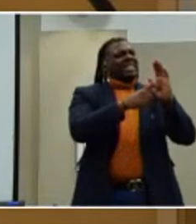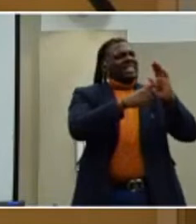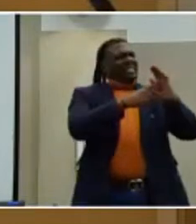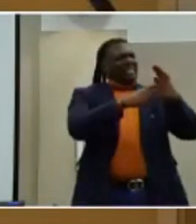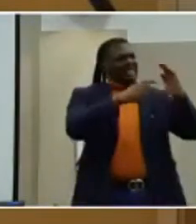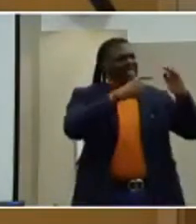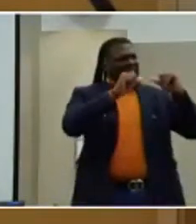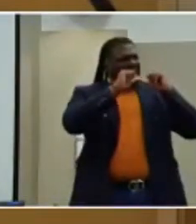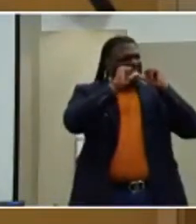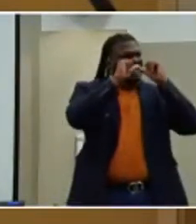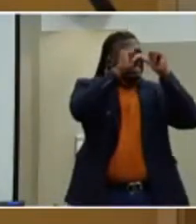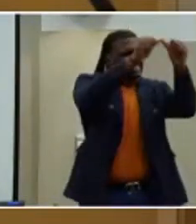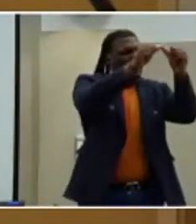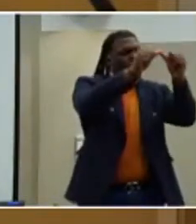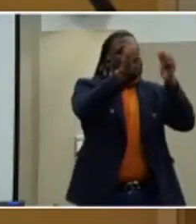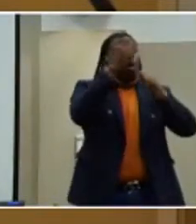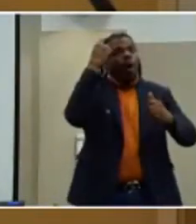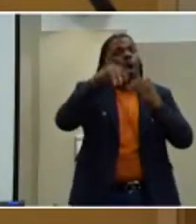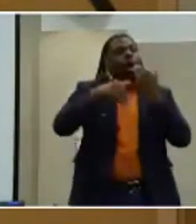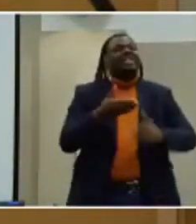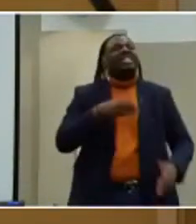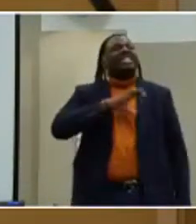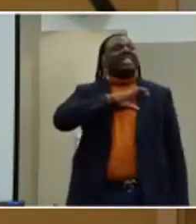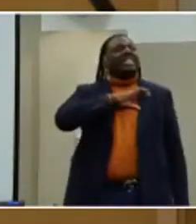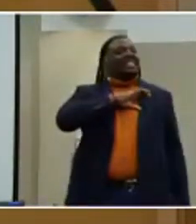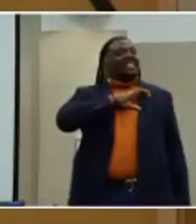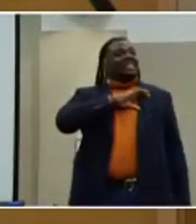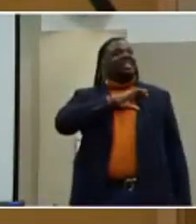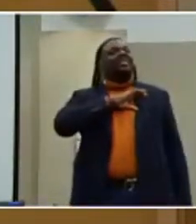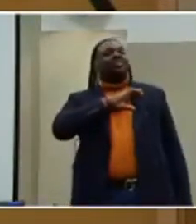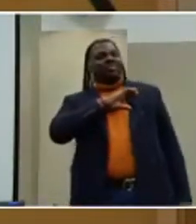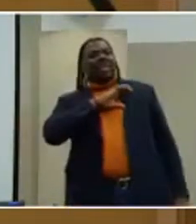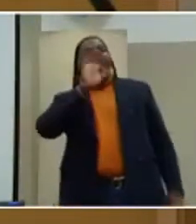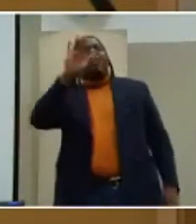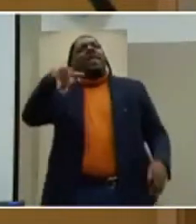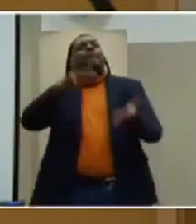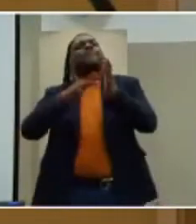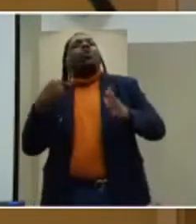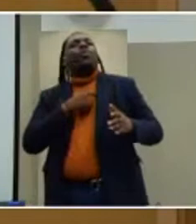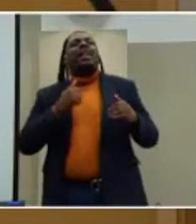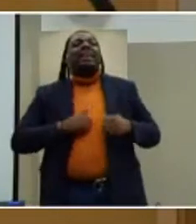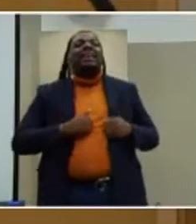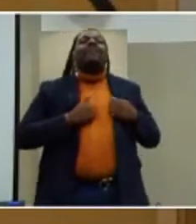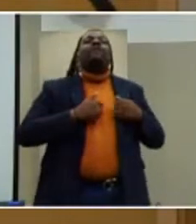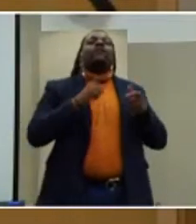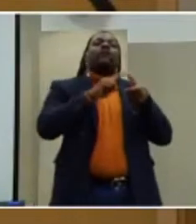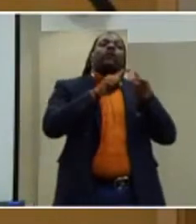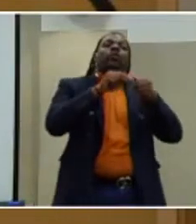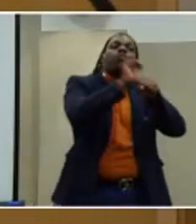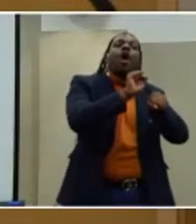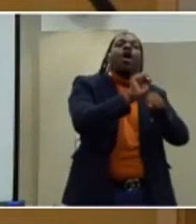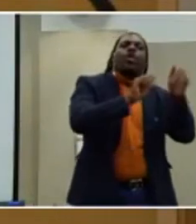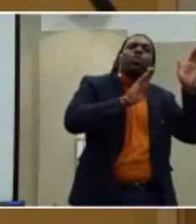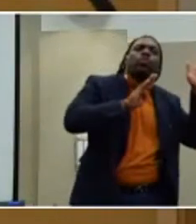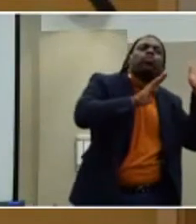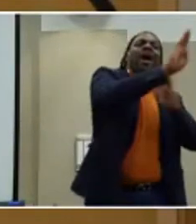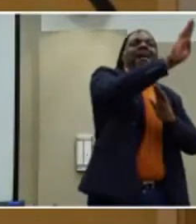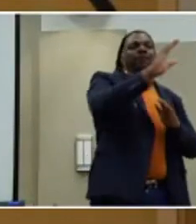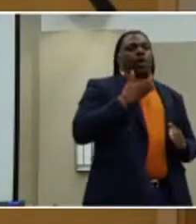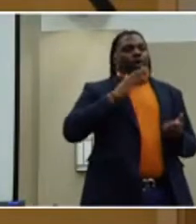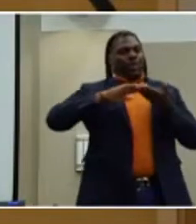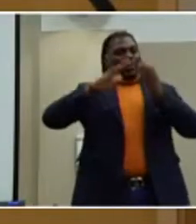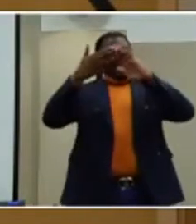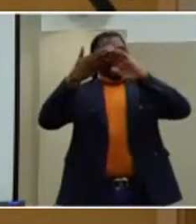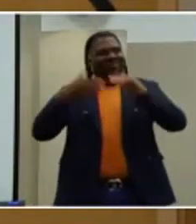for all of our citizens, including those with disabilities, to live, work, and thrive in our